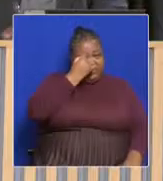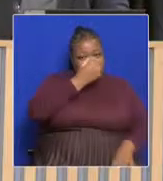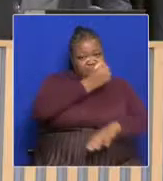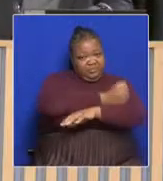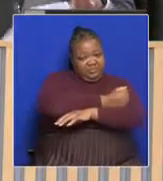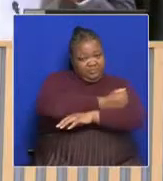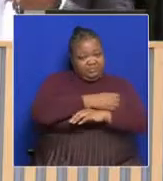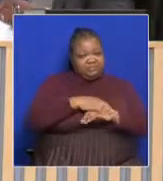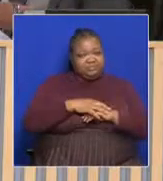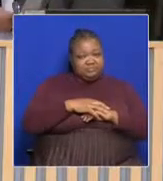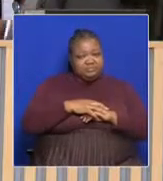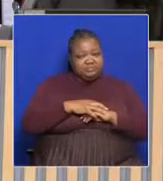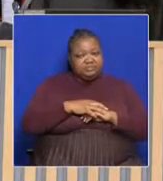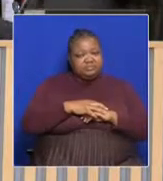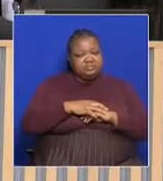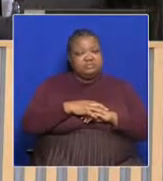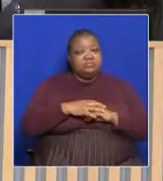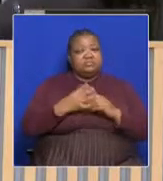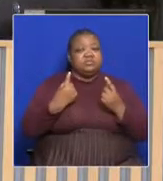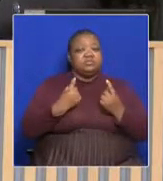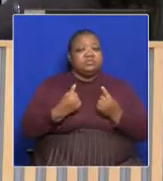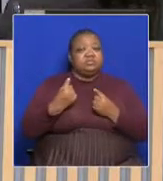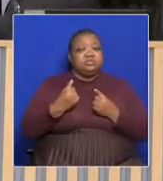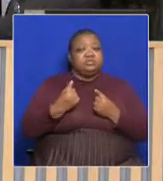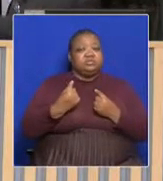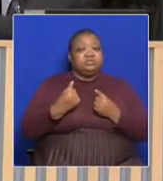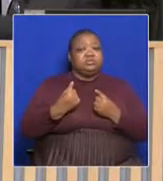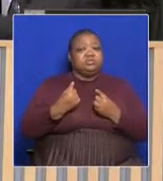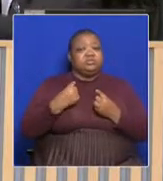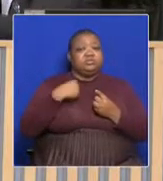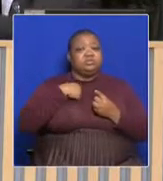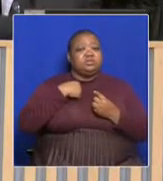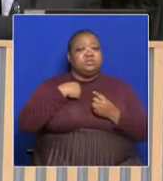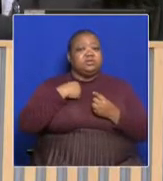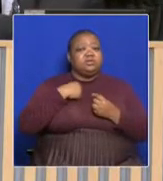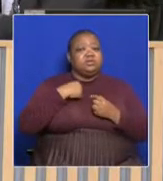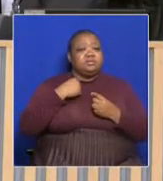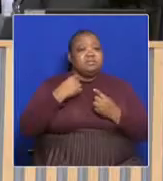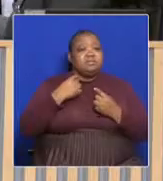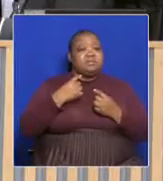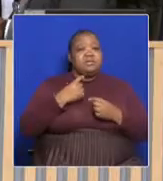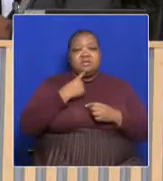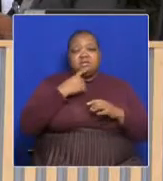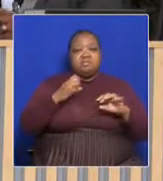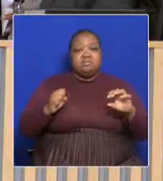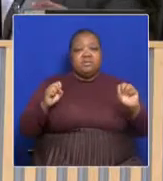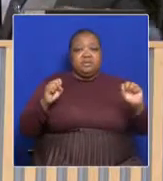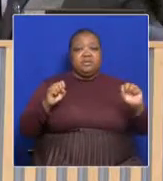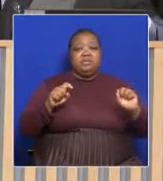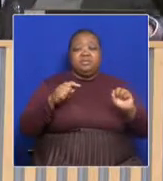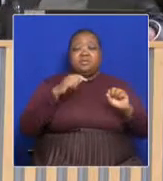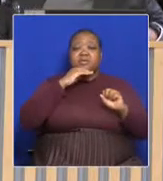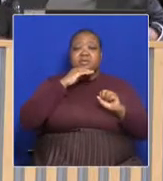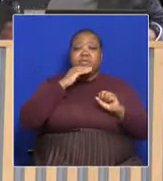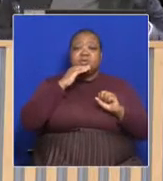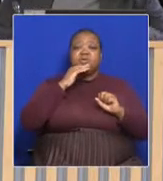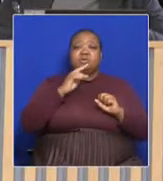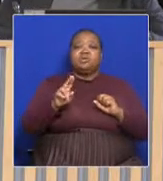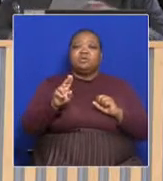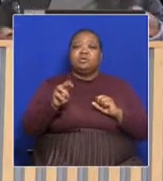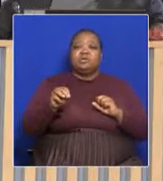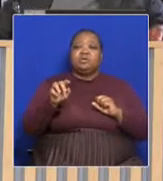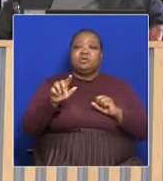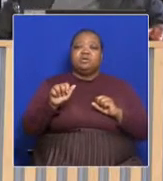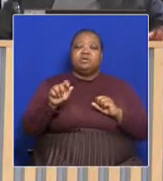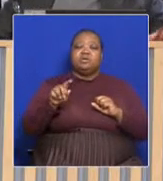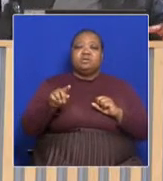In doing that, I made an unfortunate assertion which implicitly meant that Umlazi people are